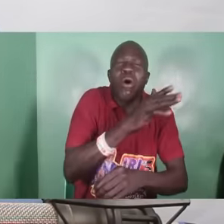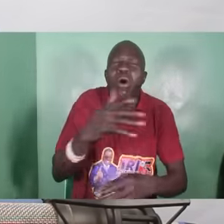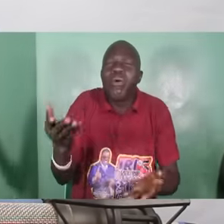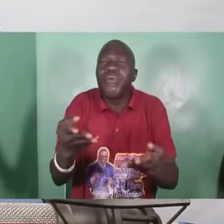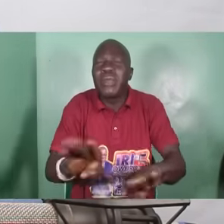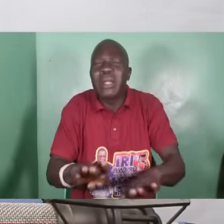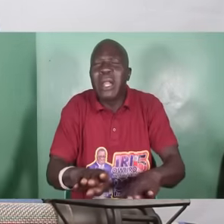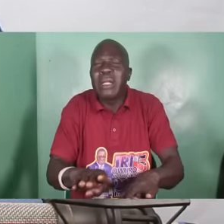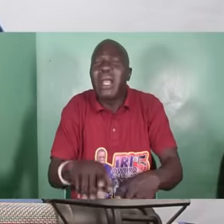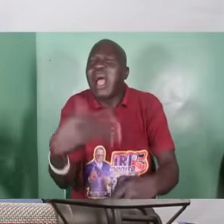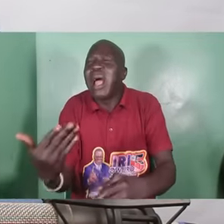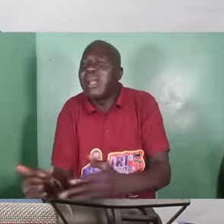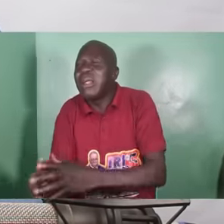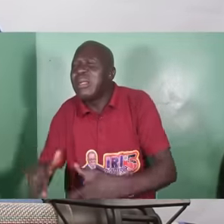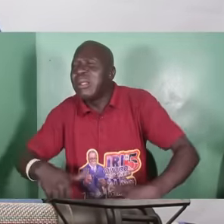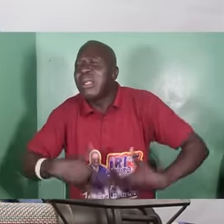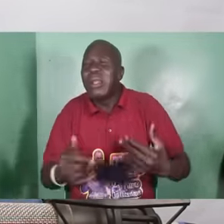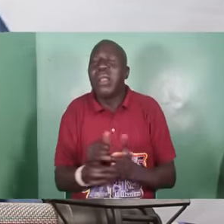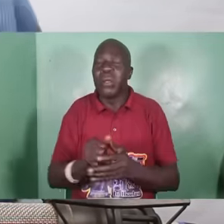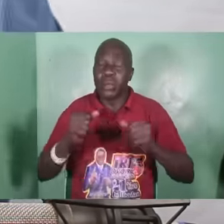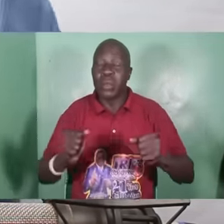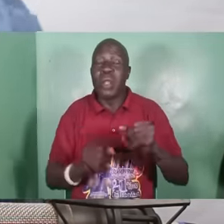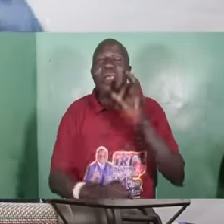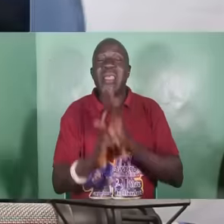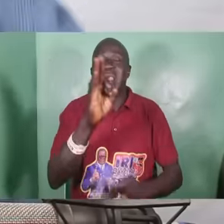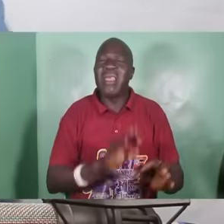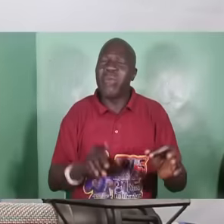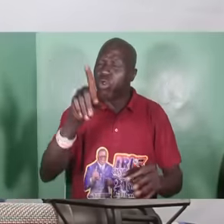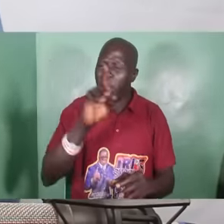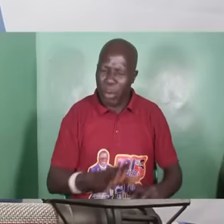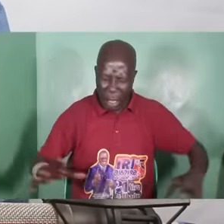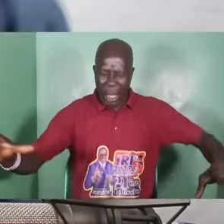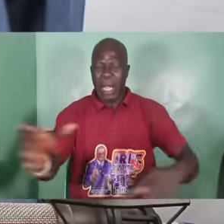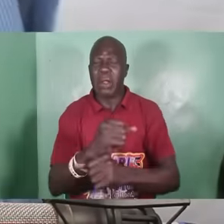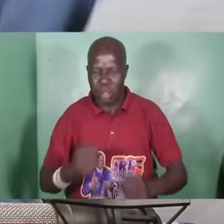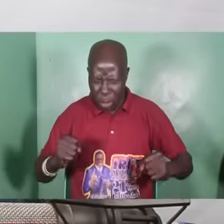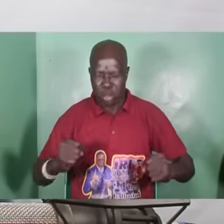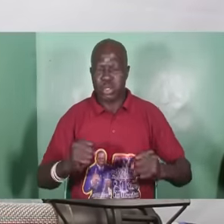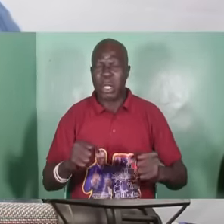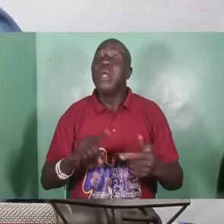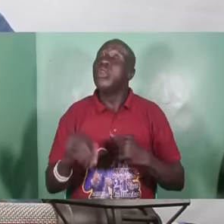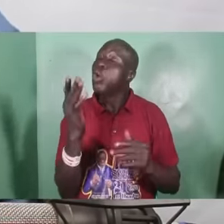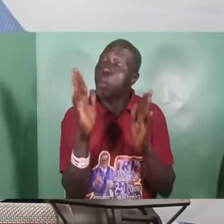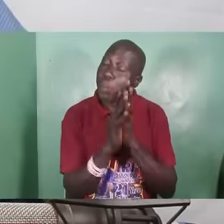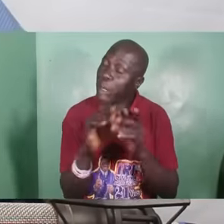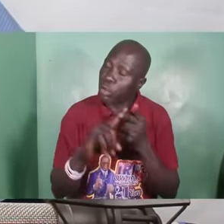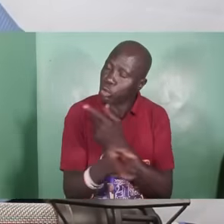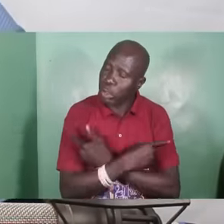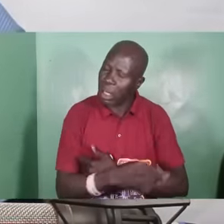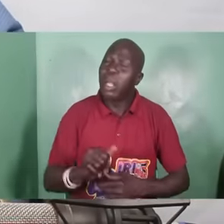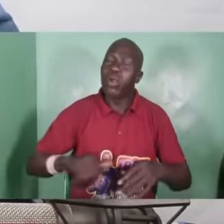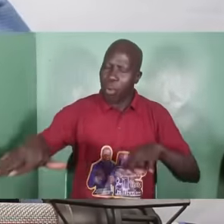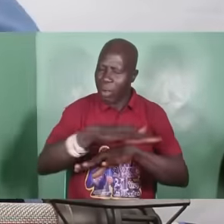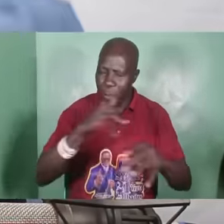and death. It's if you can use that strength to pray to them,